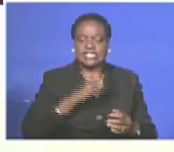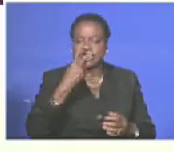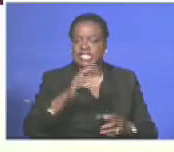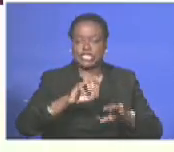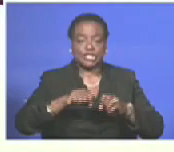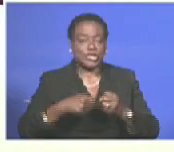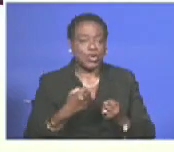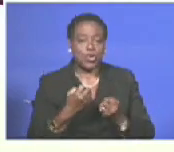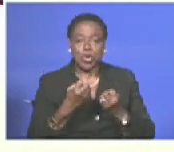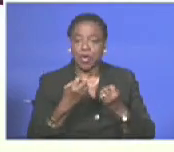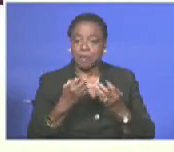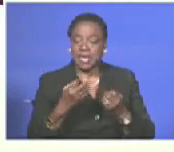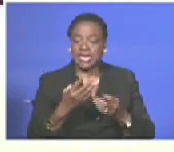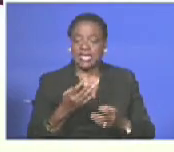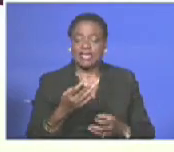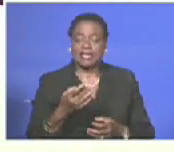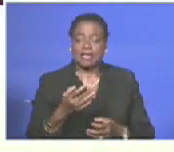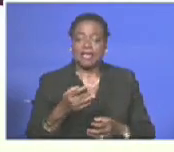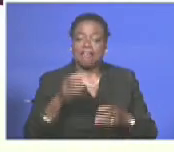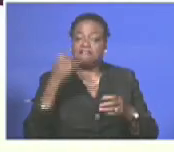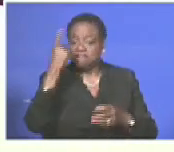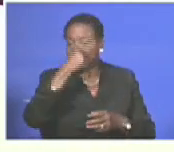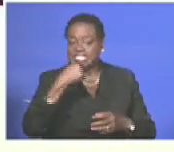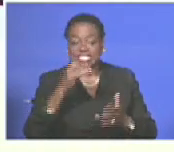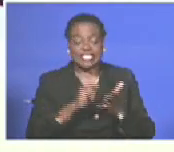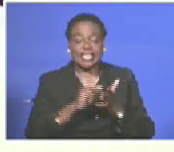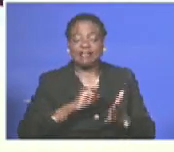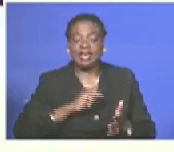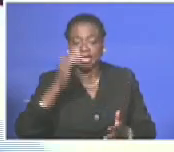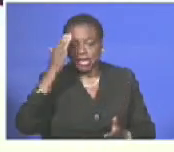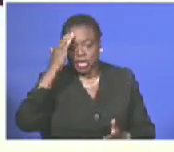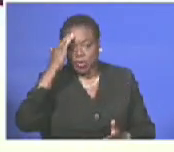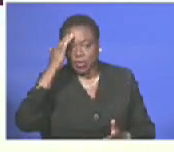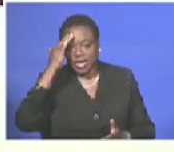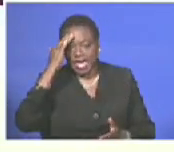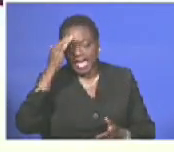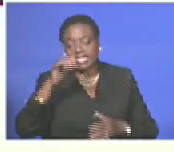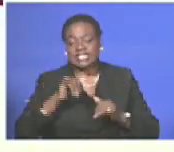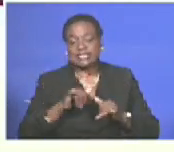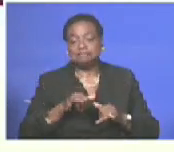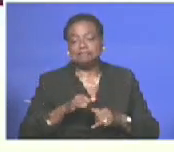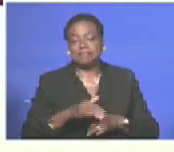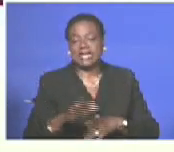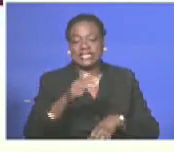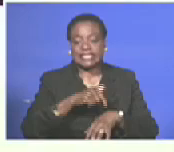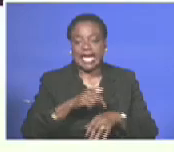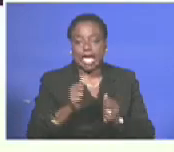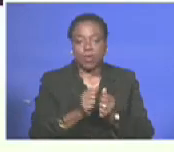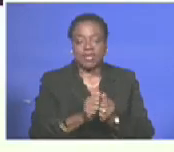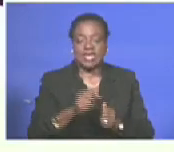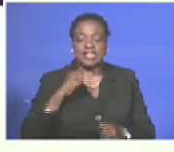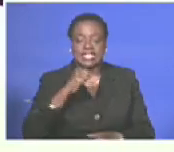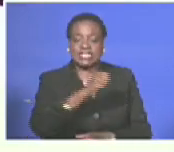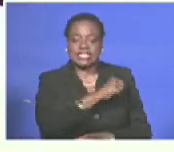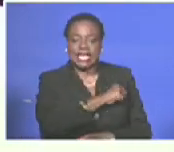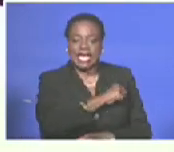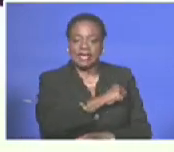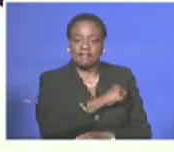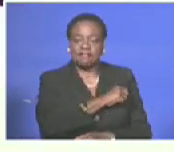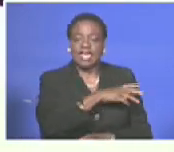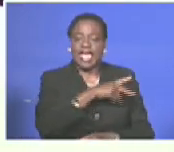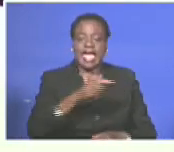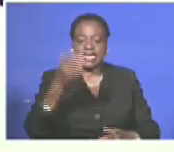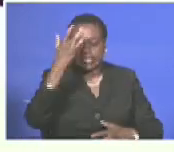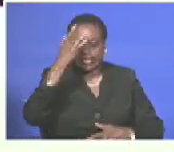faces and to have an opportunity to spend time with the staff and patients of this important